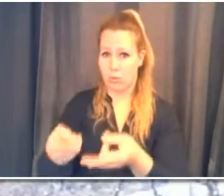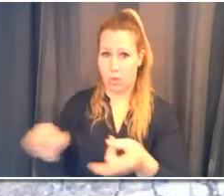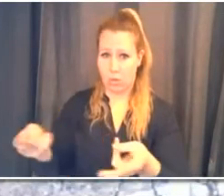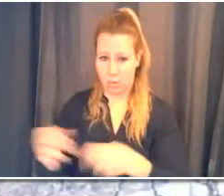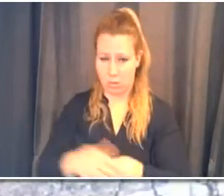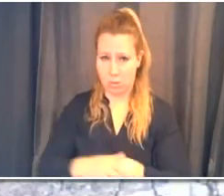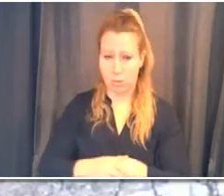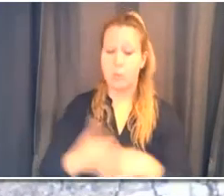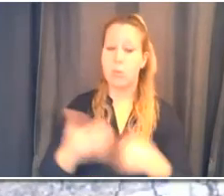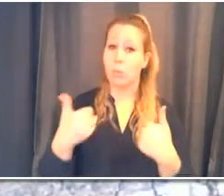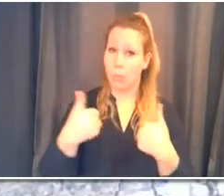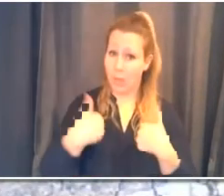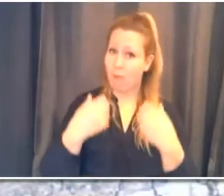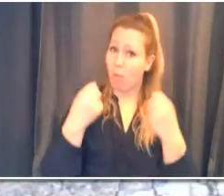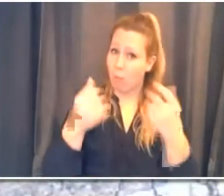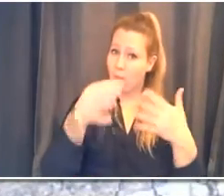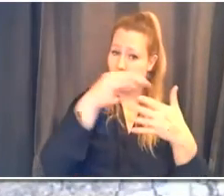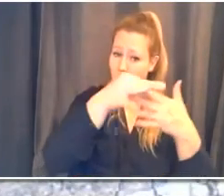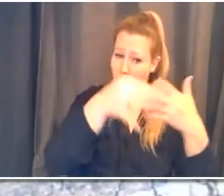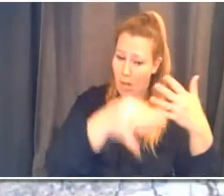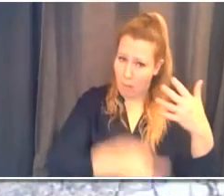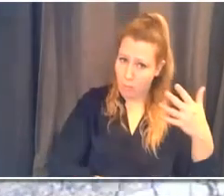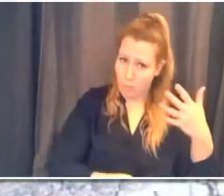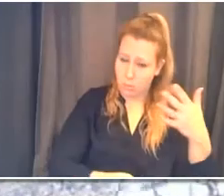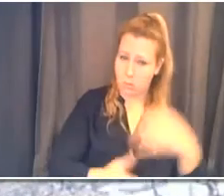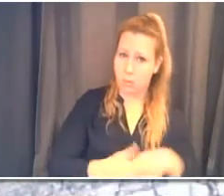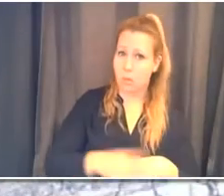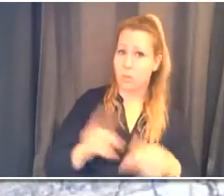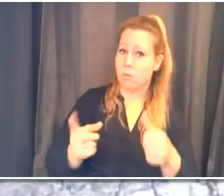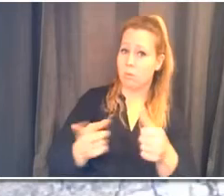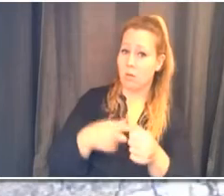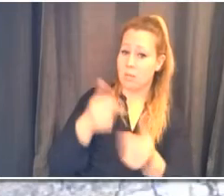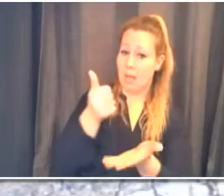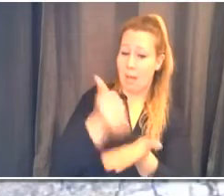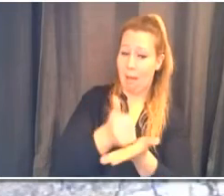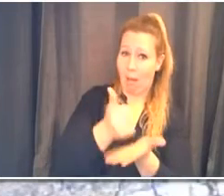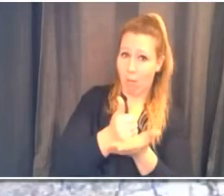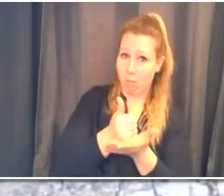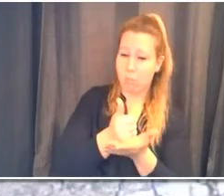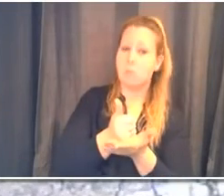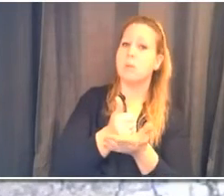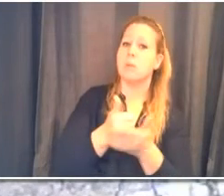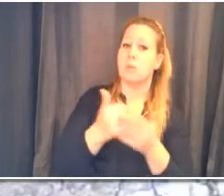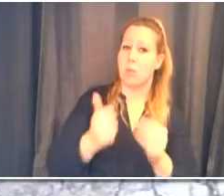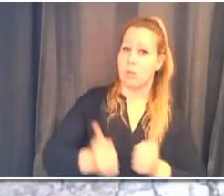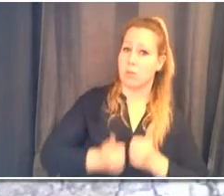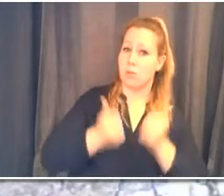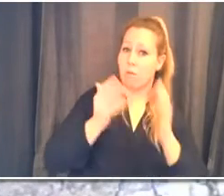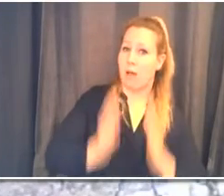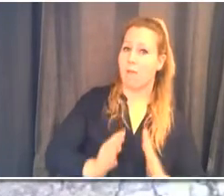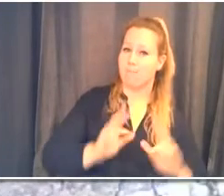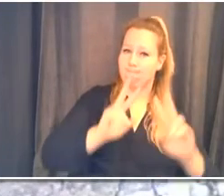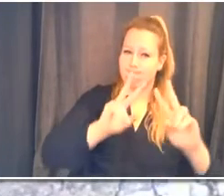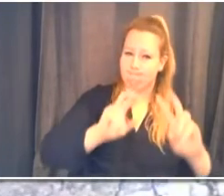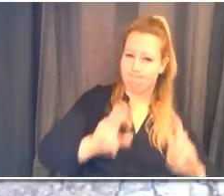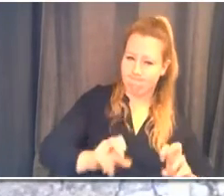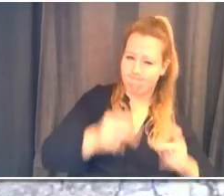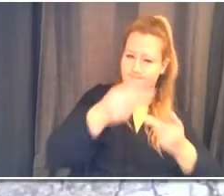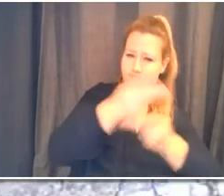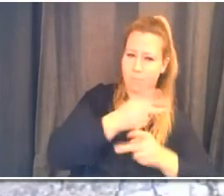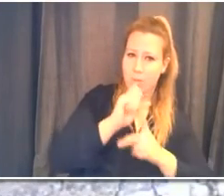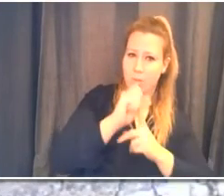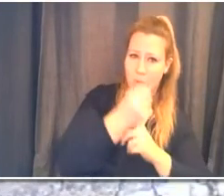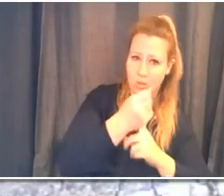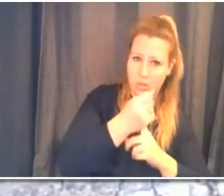um um the the the New York city hotline and and be connected to a shelter they can also go to n